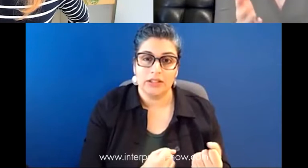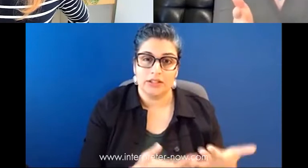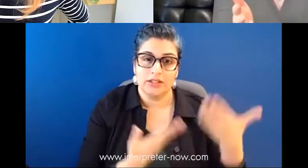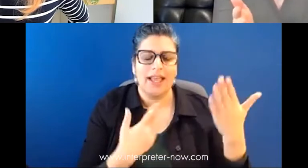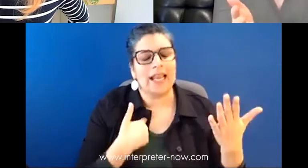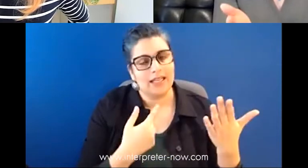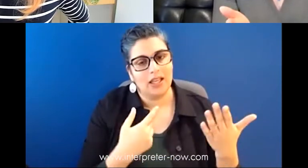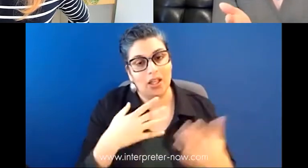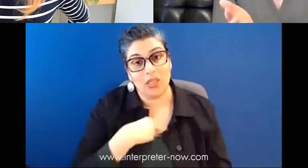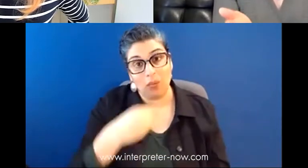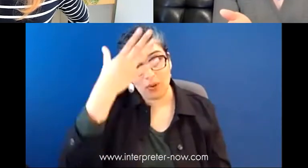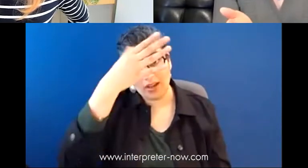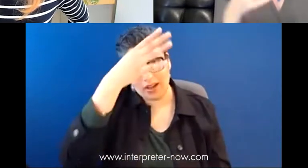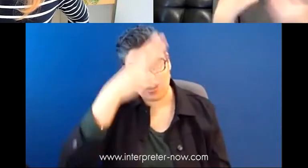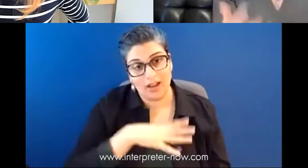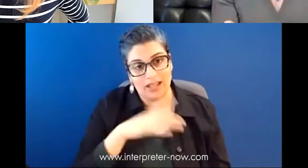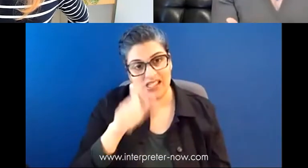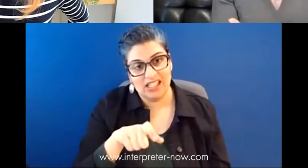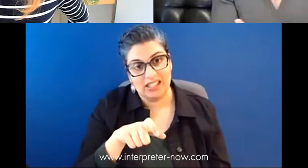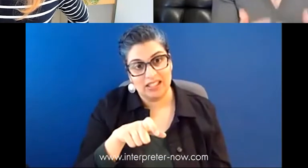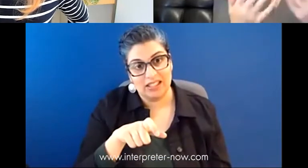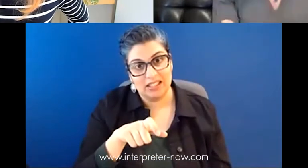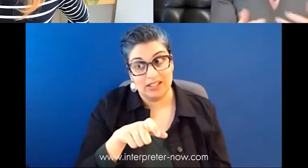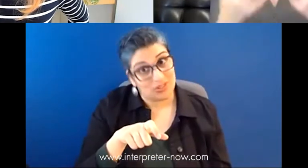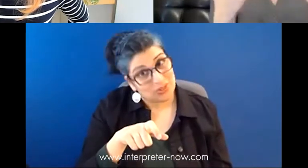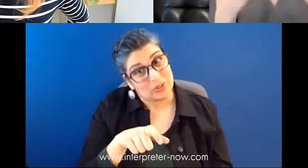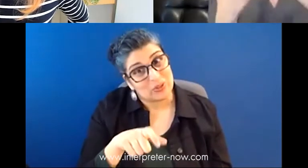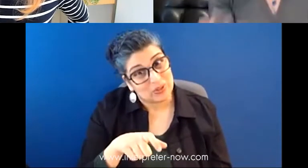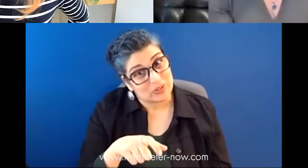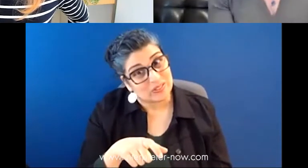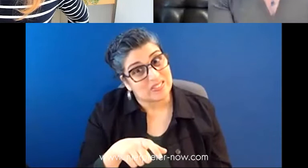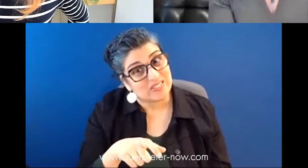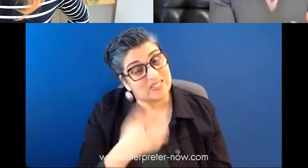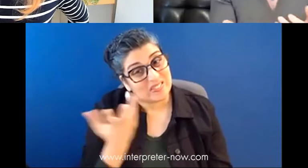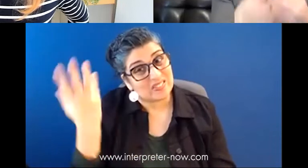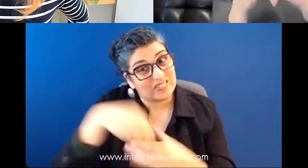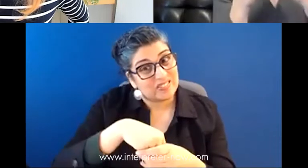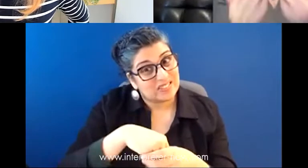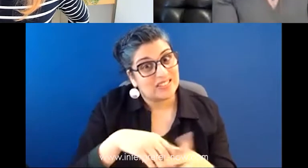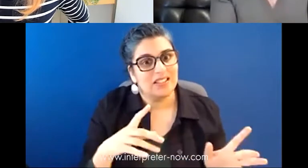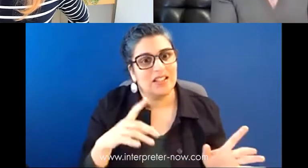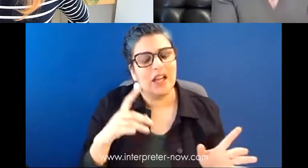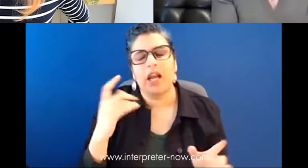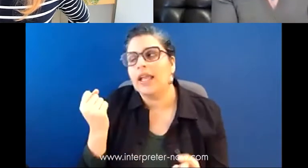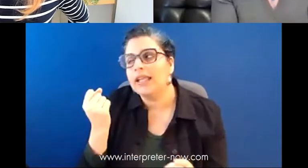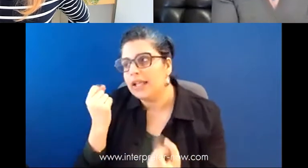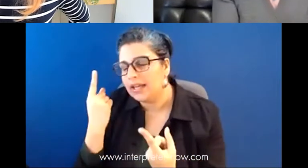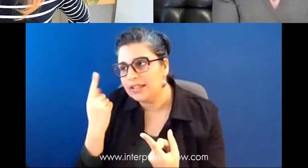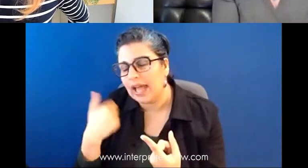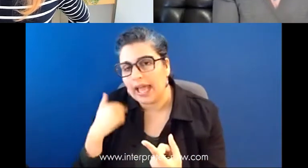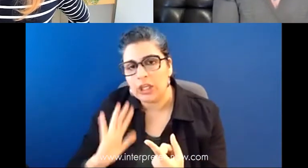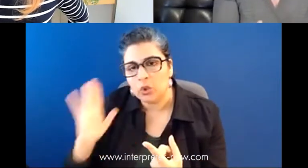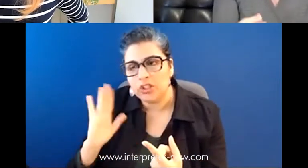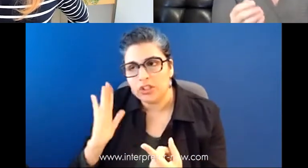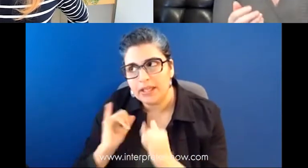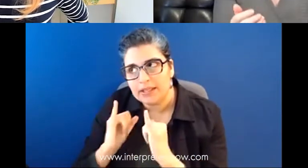white guys need to step up. And I'm sympathetic because I used to be one of you. I know it's not as easy as everyone seems to